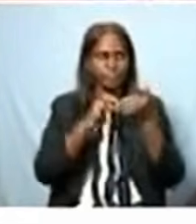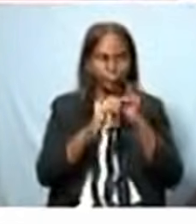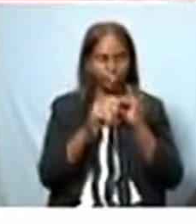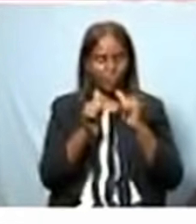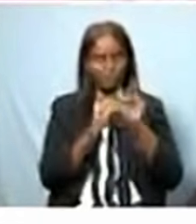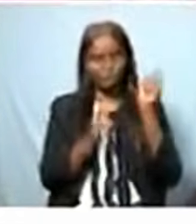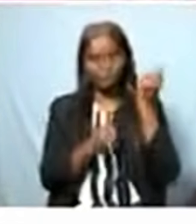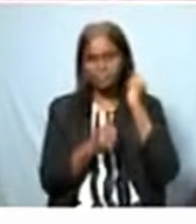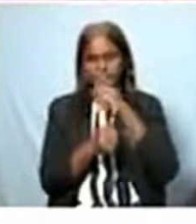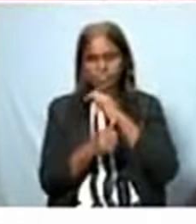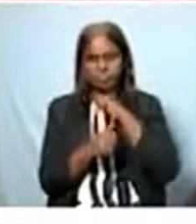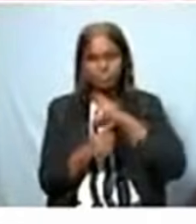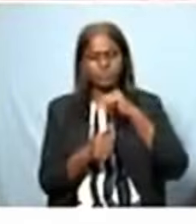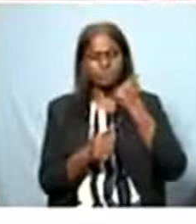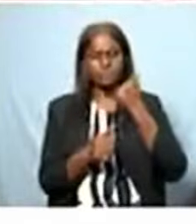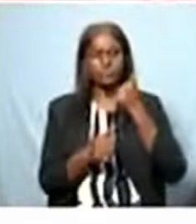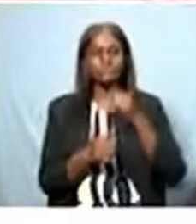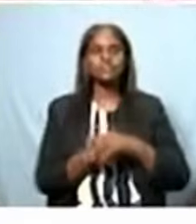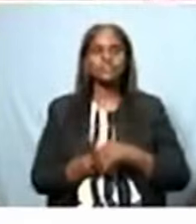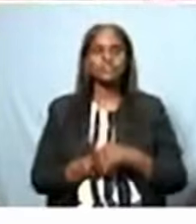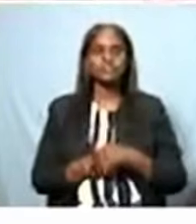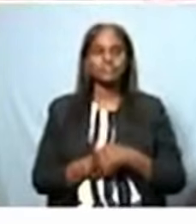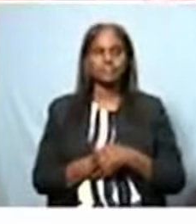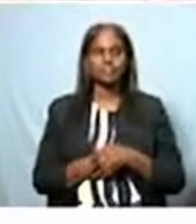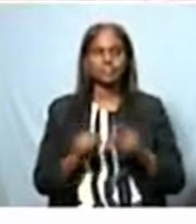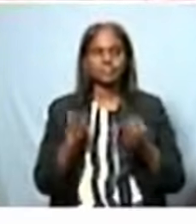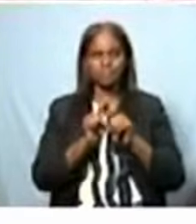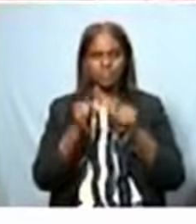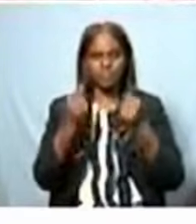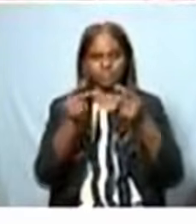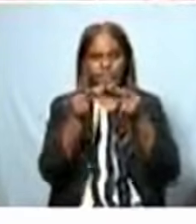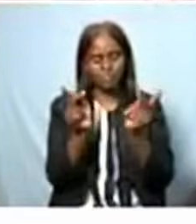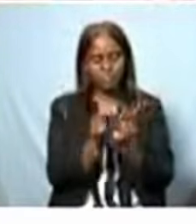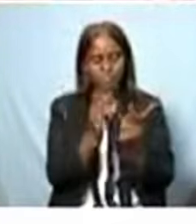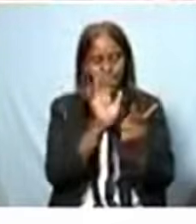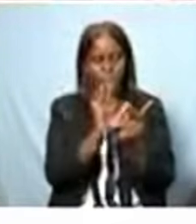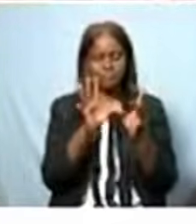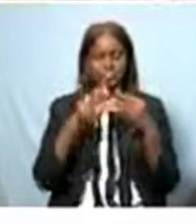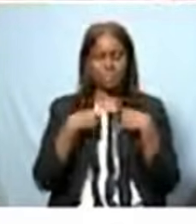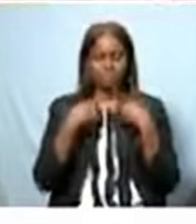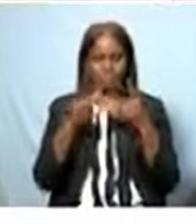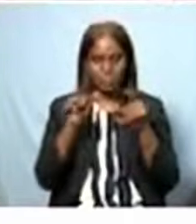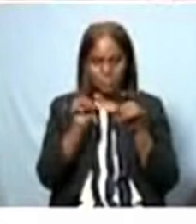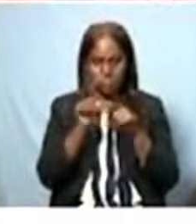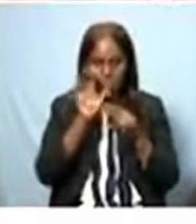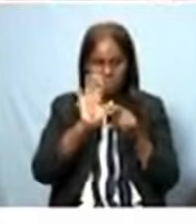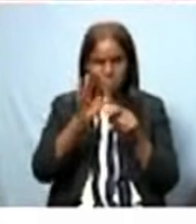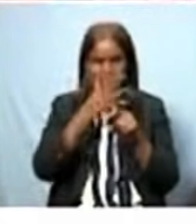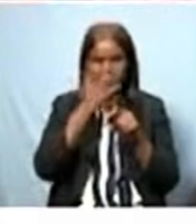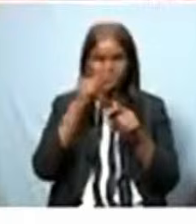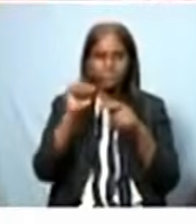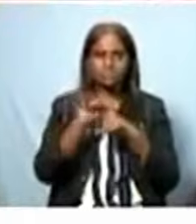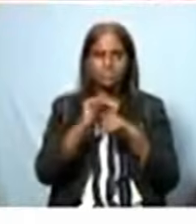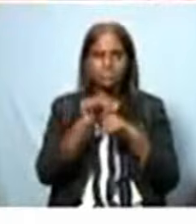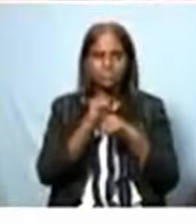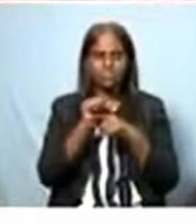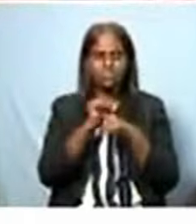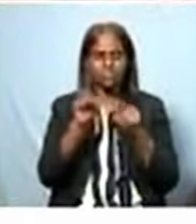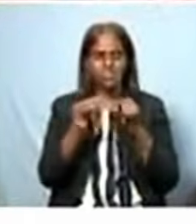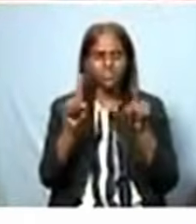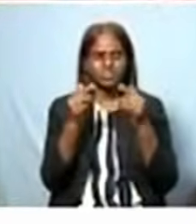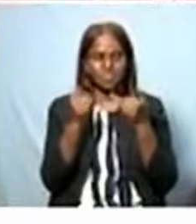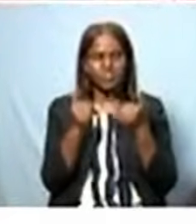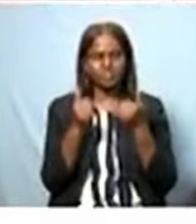but we went above and beyond. And the position was adopted as one of the best practices.